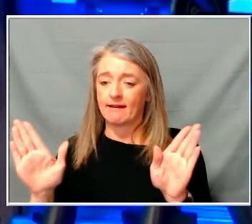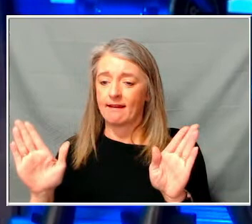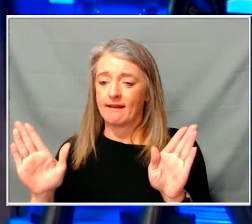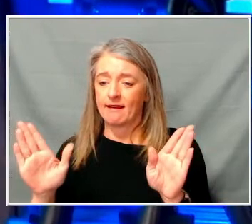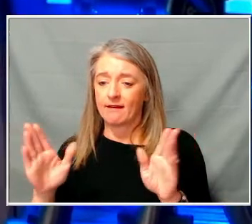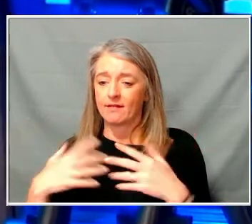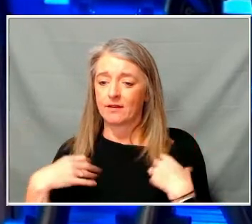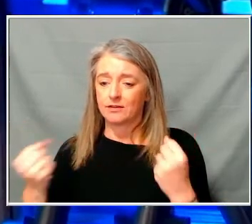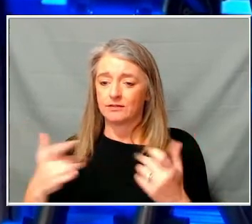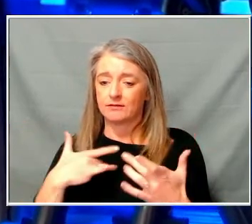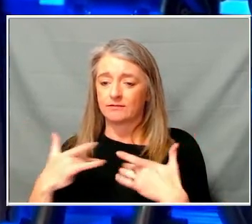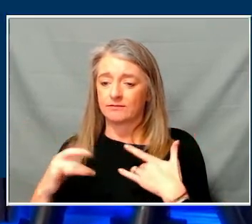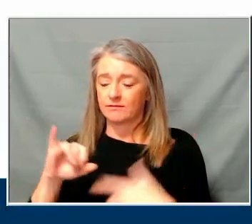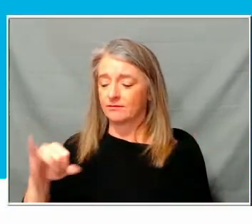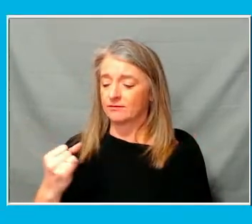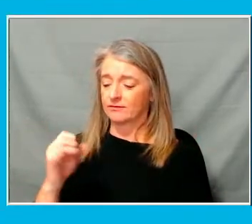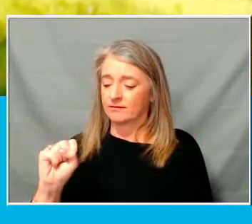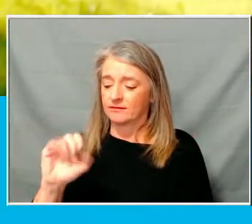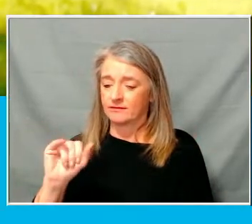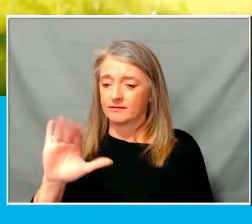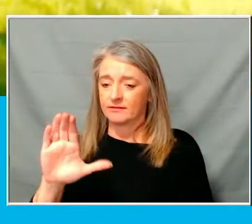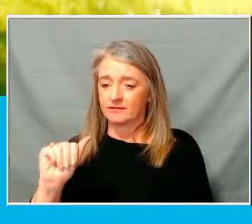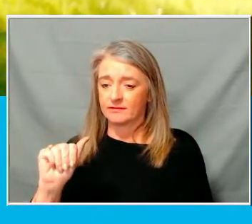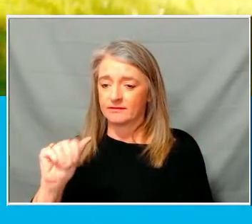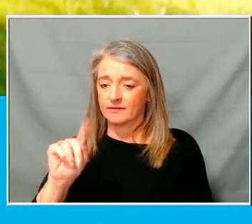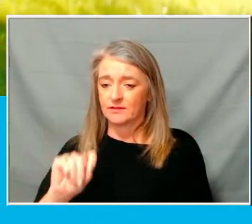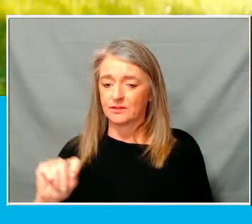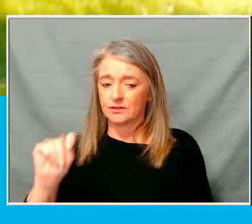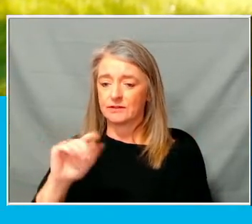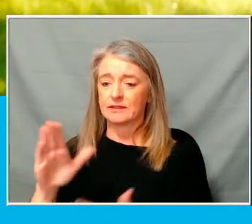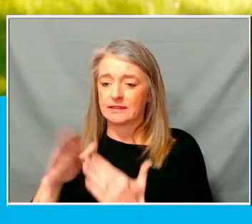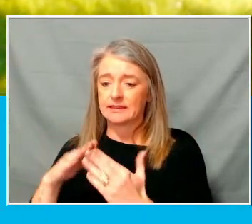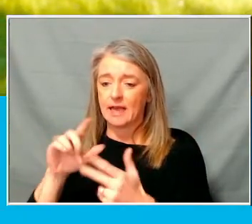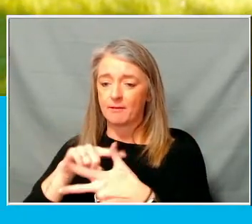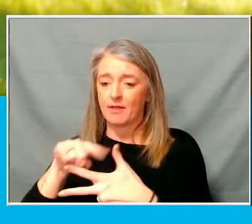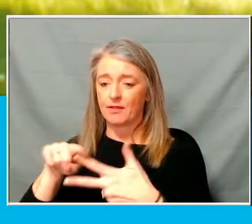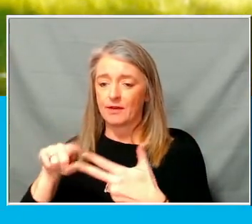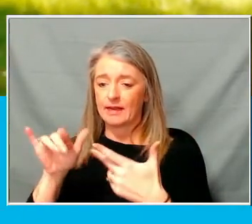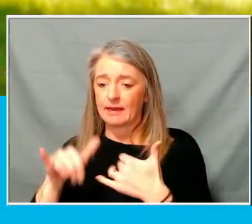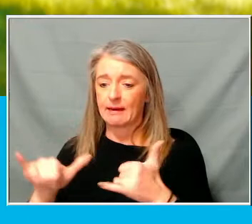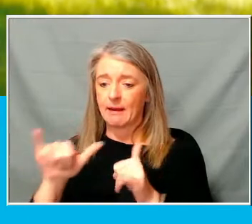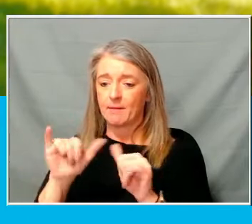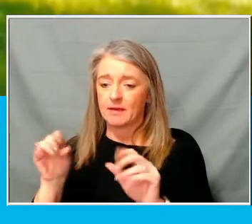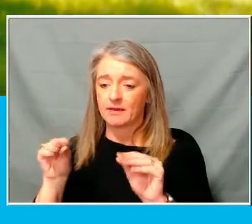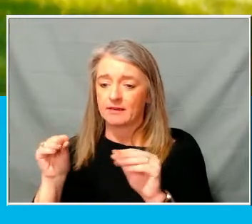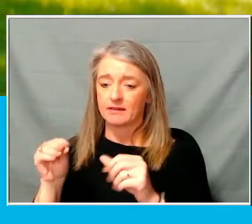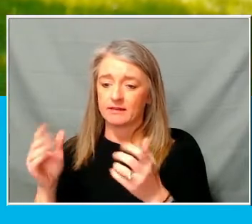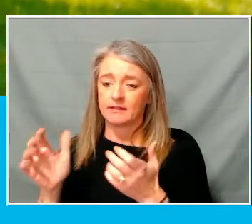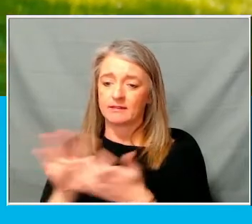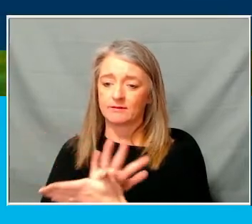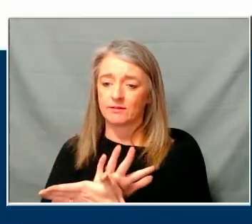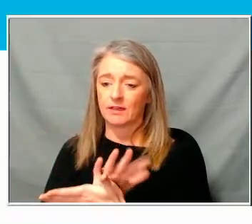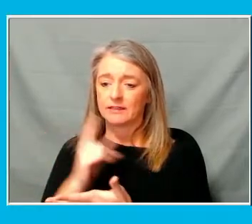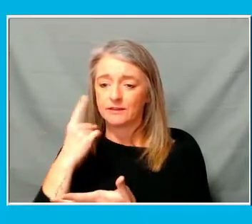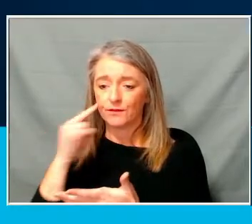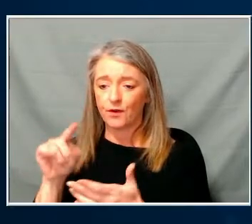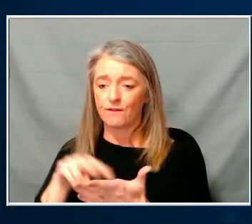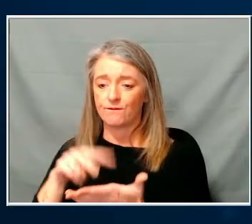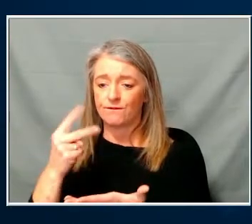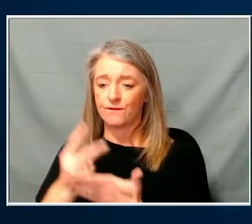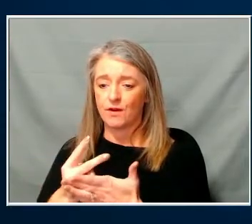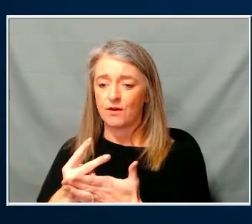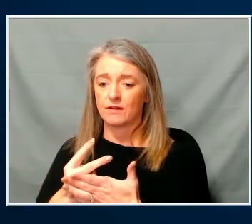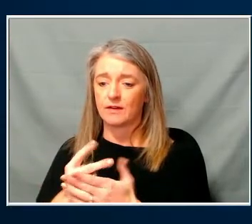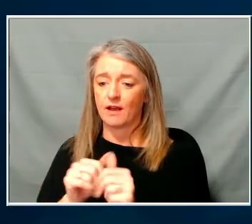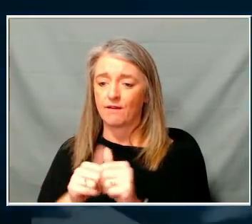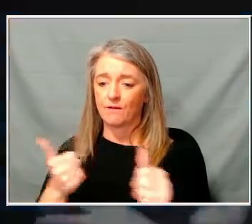Lovell. Tuesday on the Morning Medical Update. The top 3 common causes of falls and what you can do to avoid a takedown. See